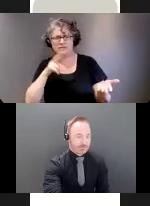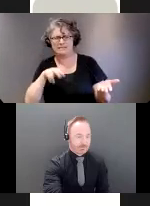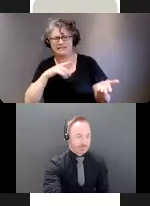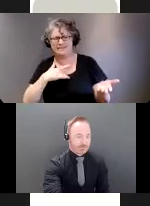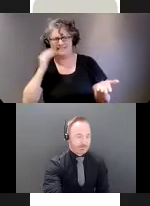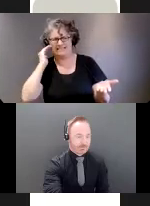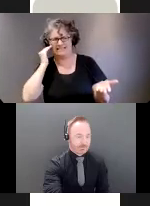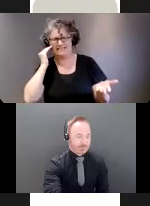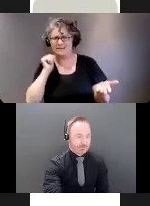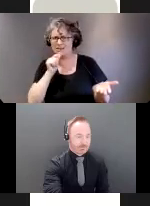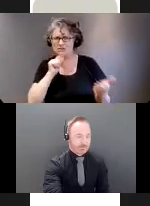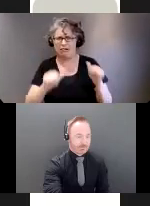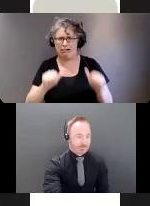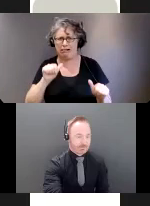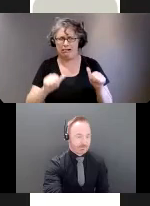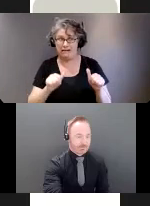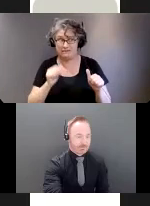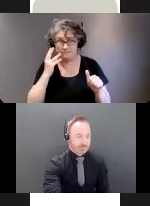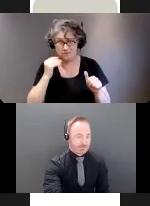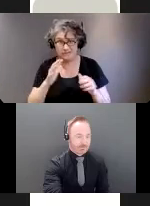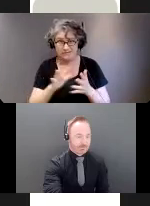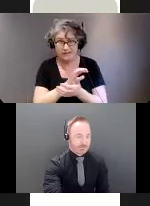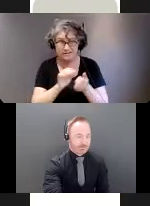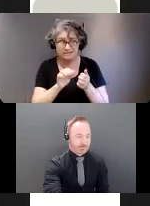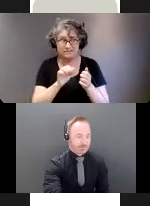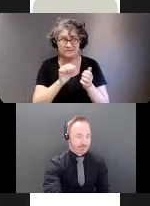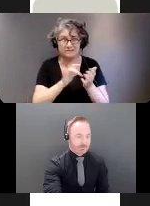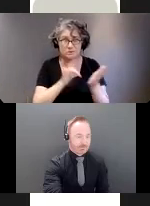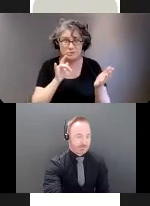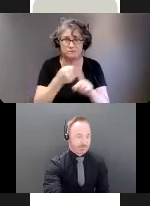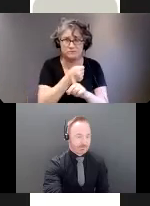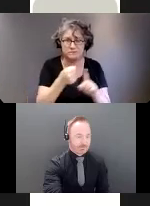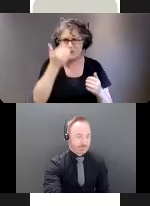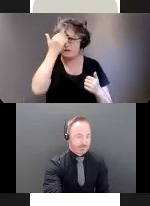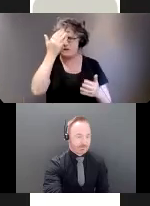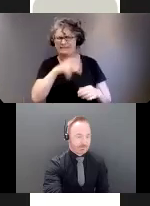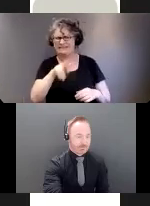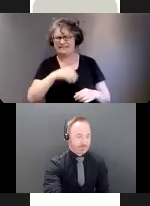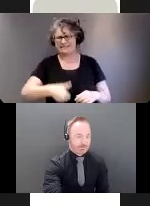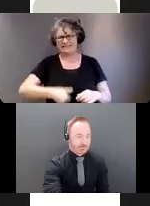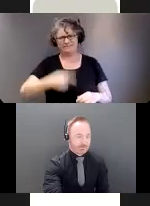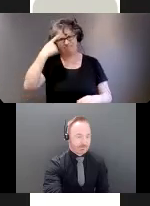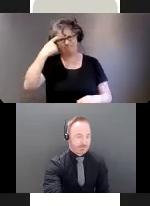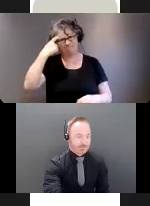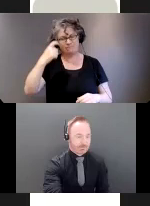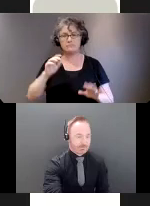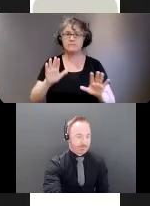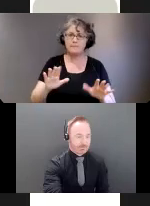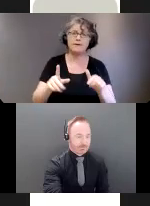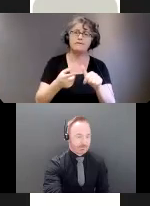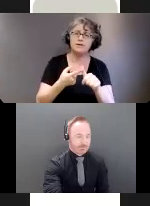she's experiencing violence or abuse. So one of the first things that you might do is